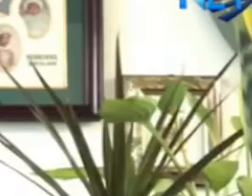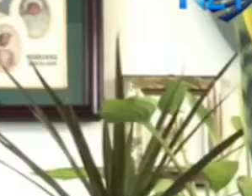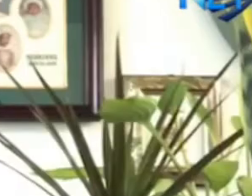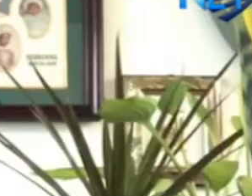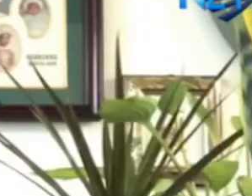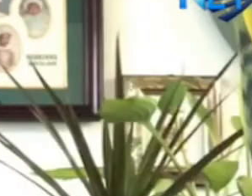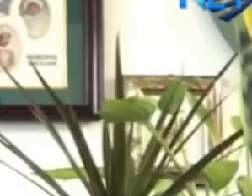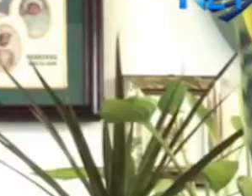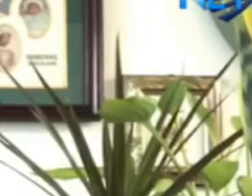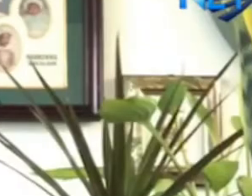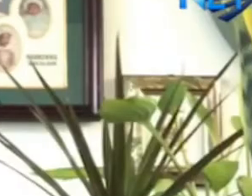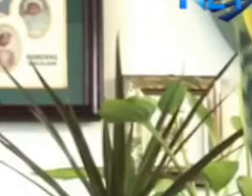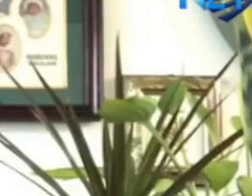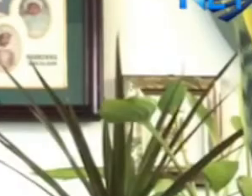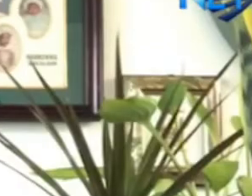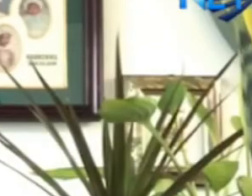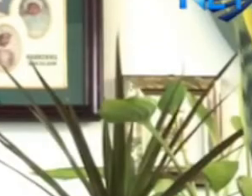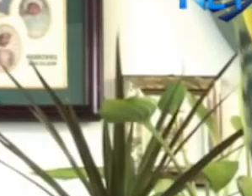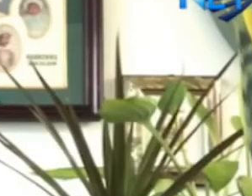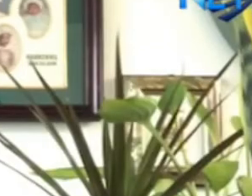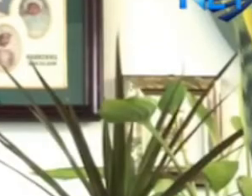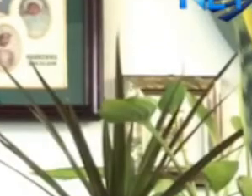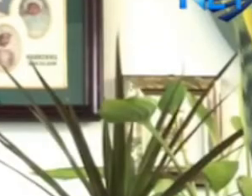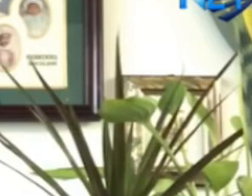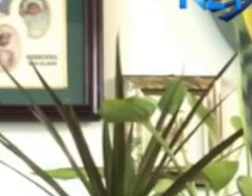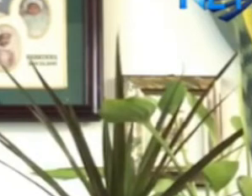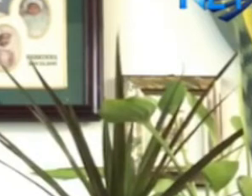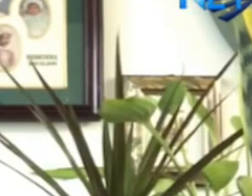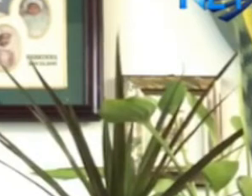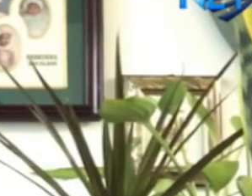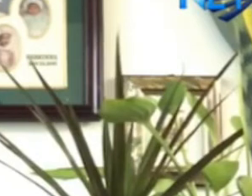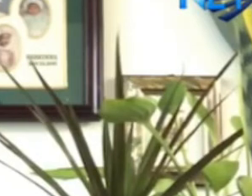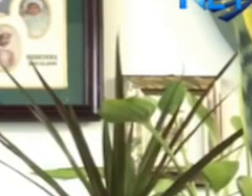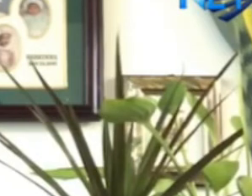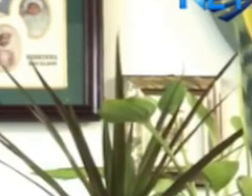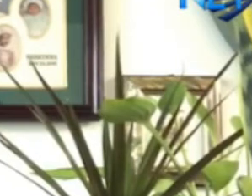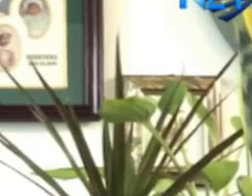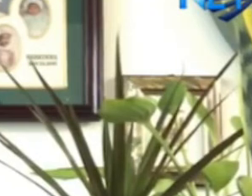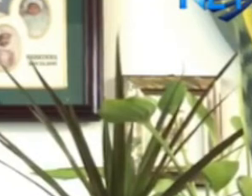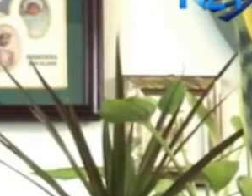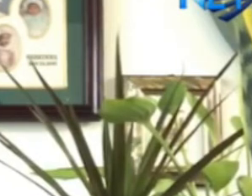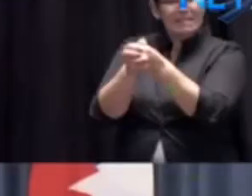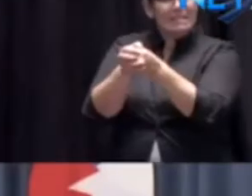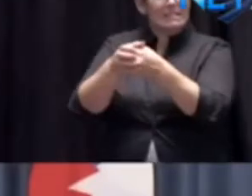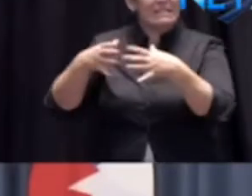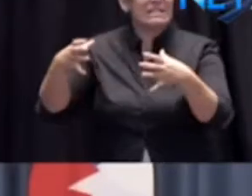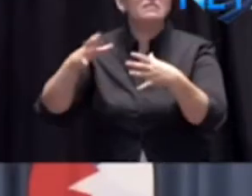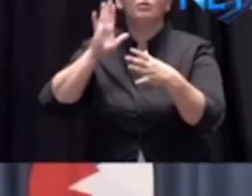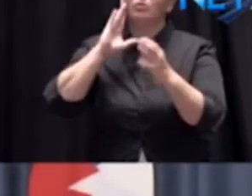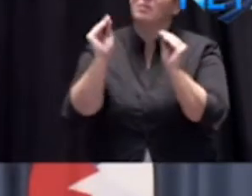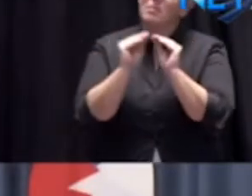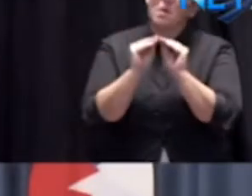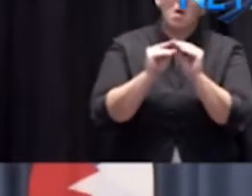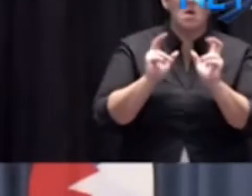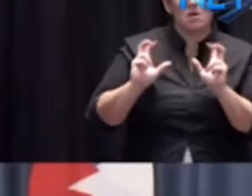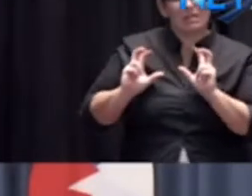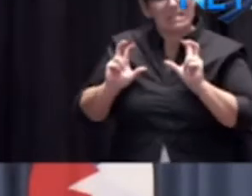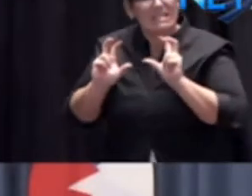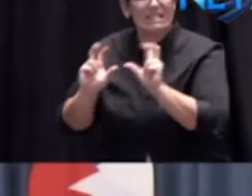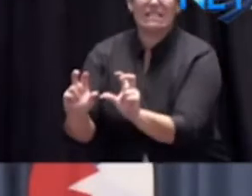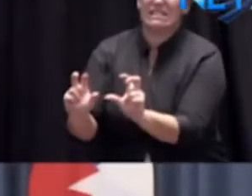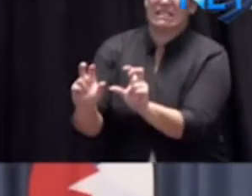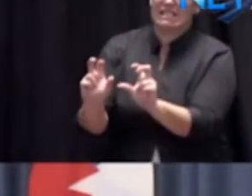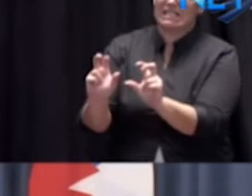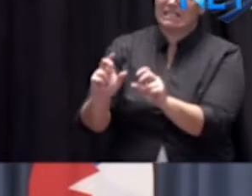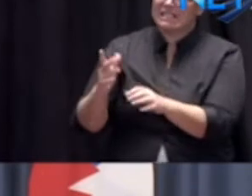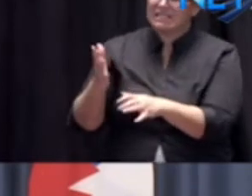Mayor Tory made a comment on advocating for bail regulations and modernizing police services. We have advocated for real change